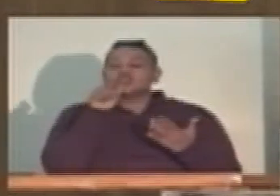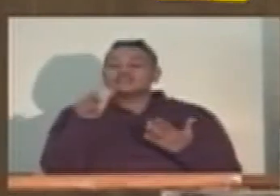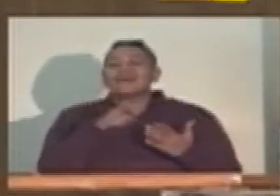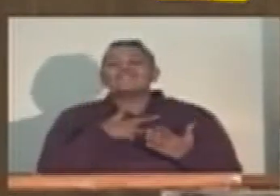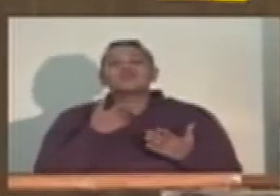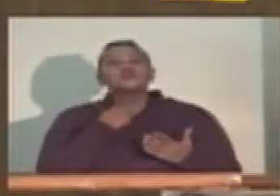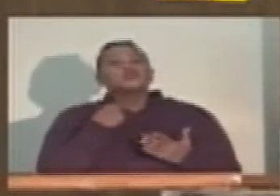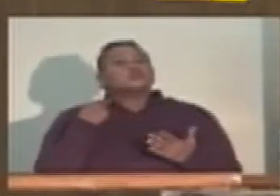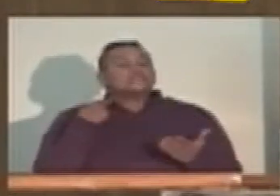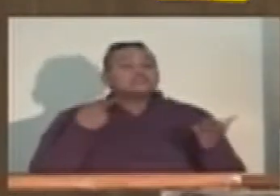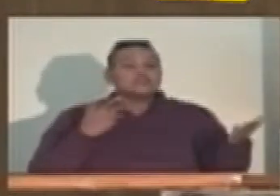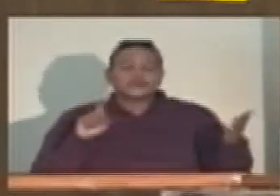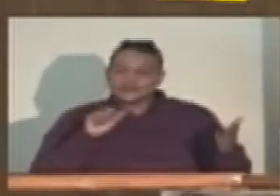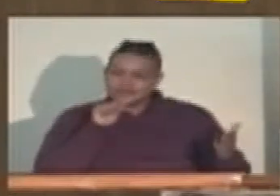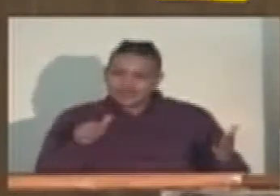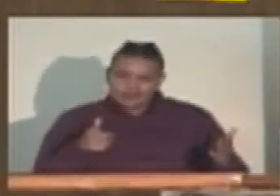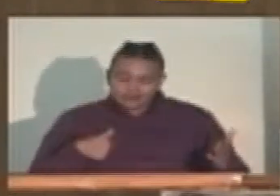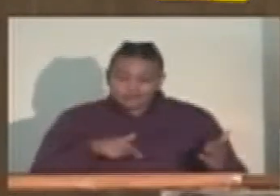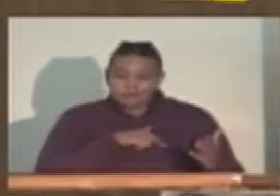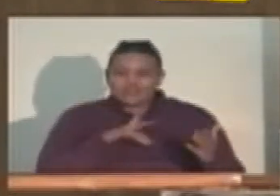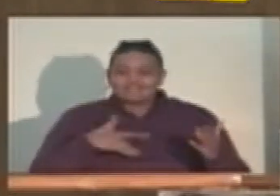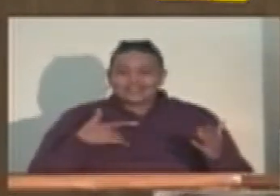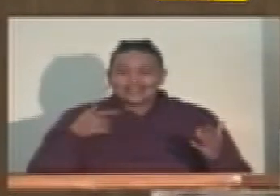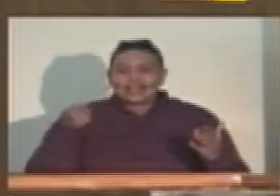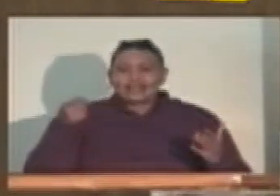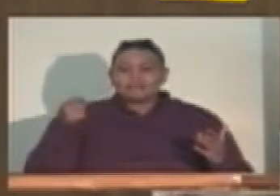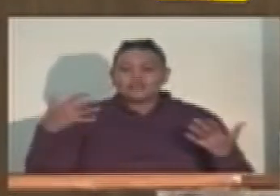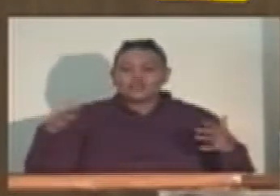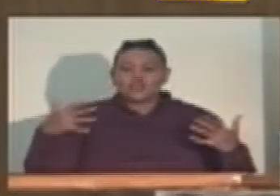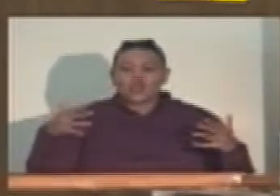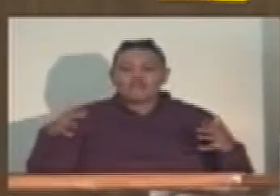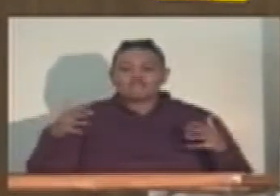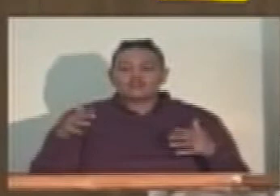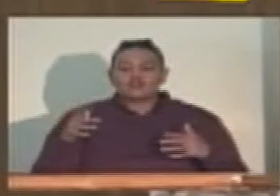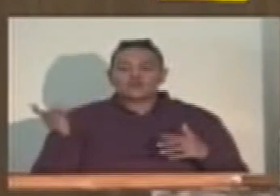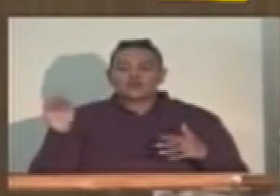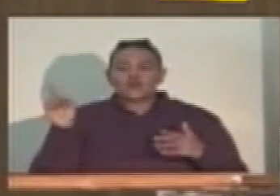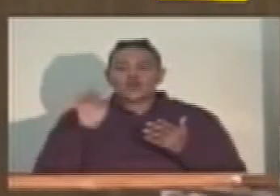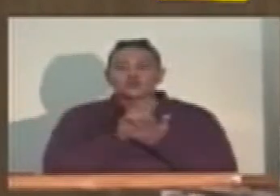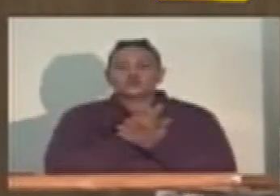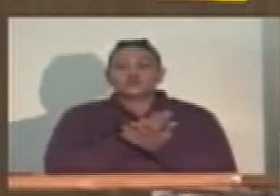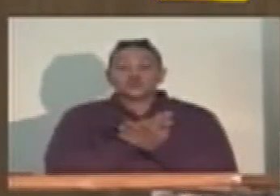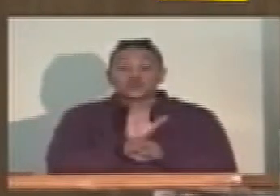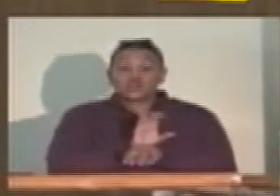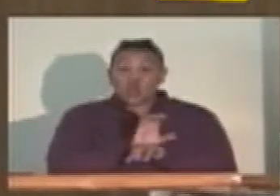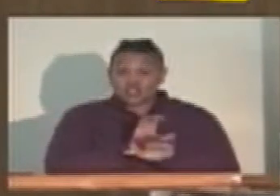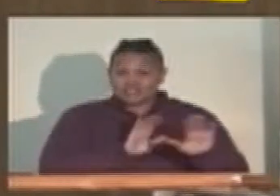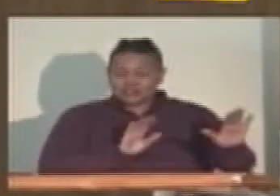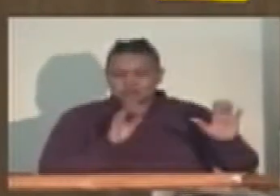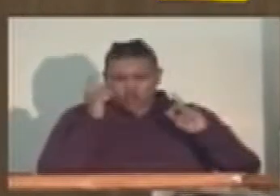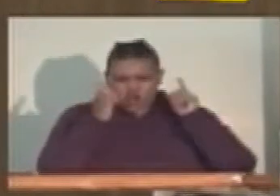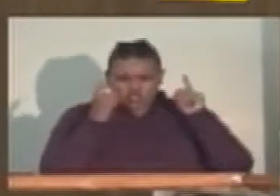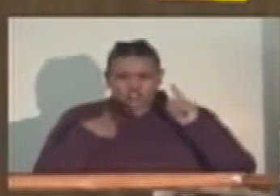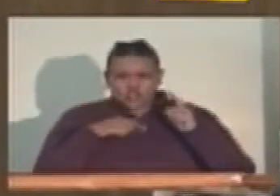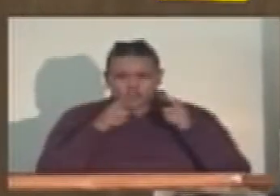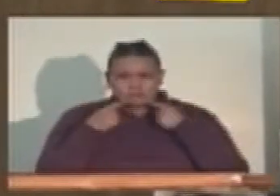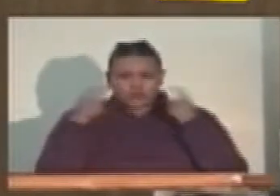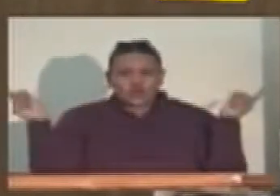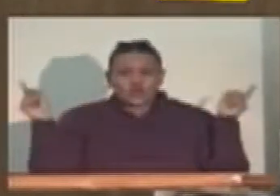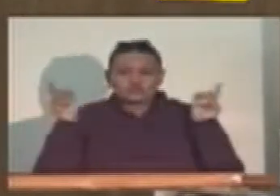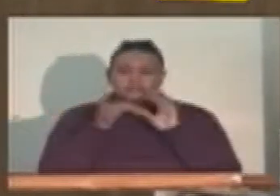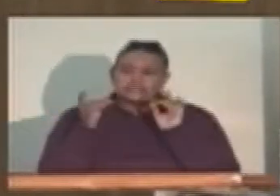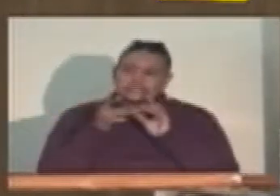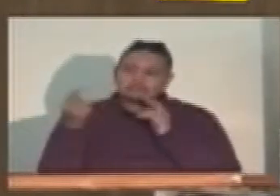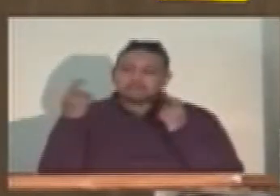threatened. And we are feeling a little bit nervous where these church schools are concerned and certain pronouncements that are being